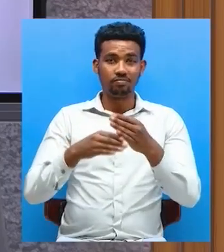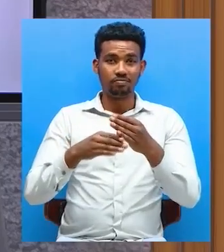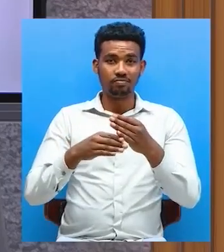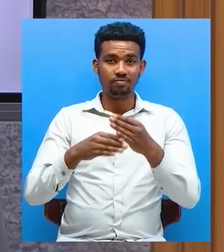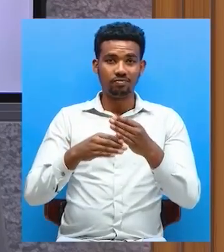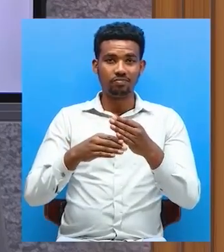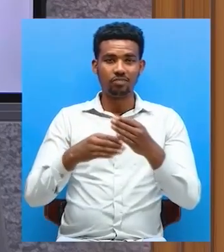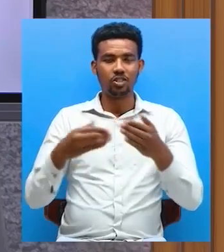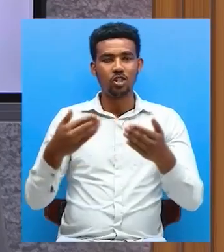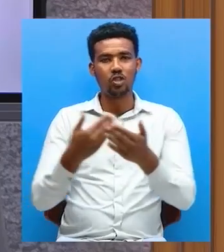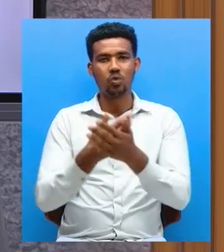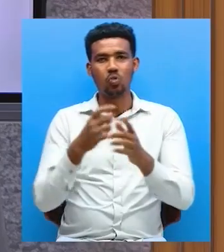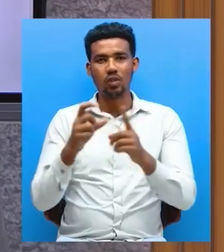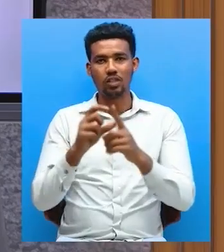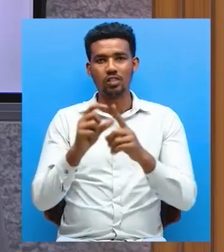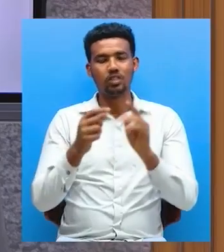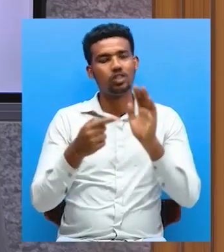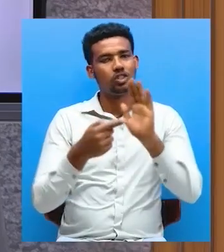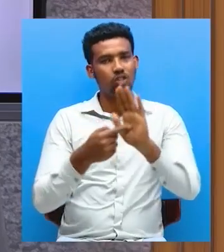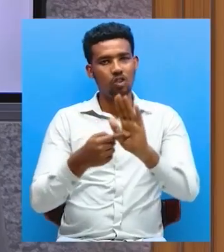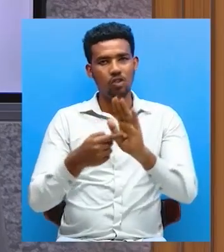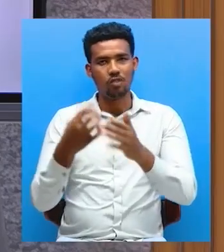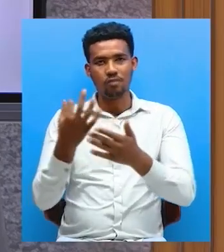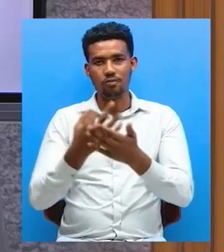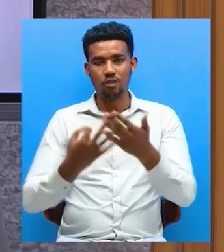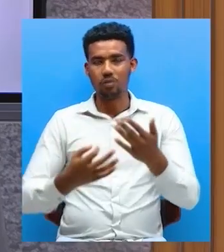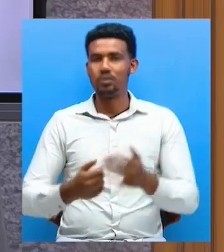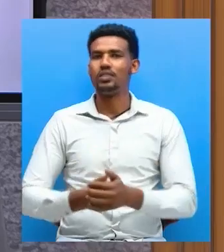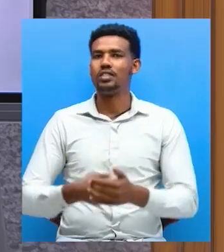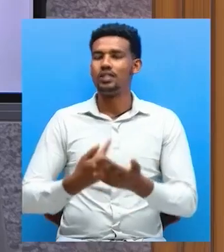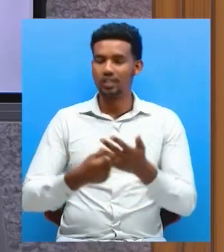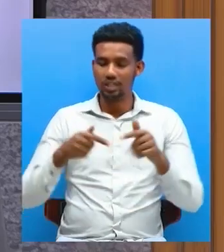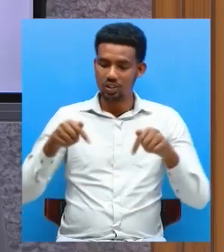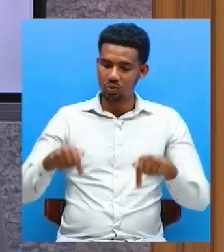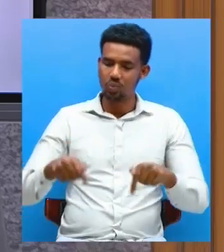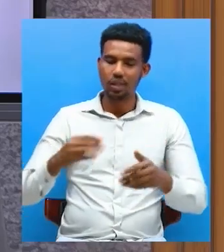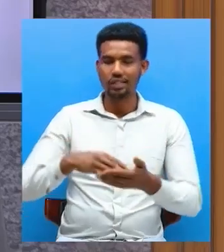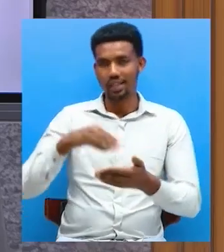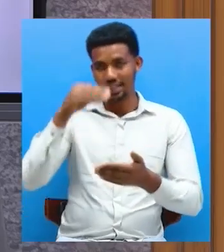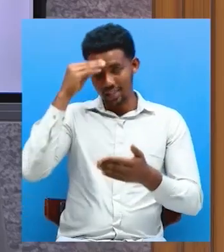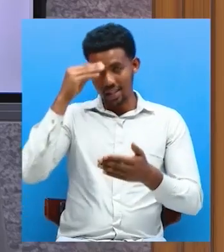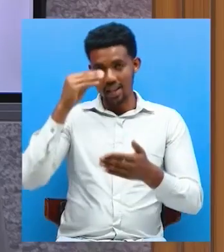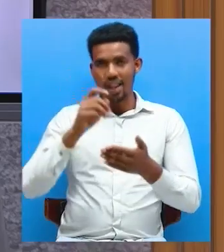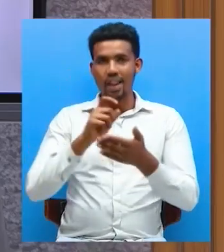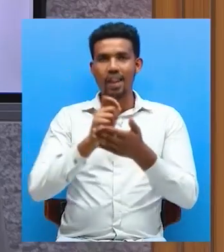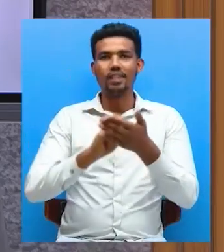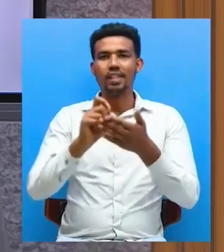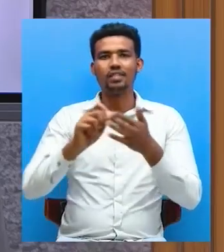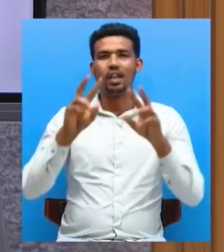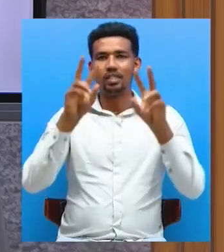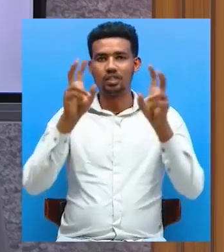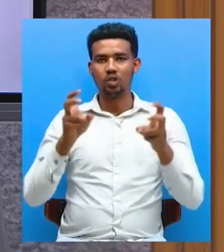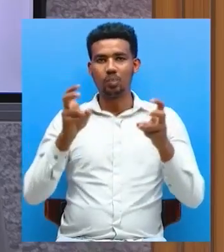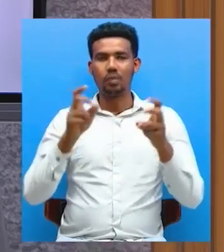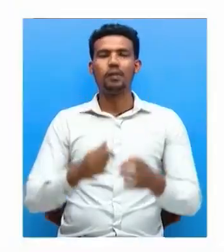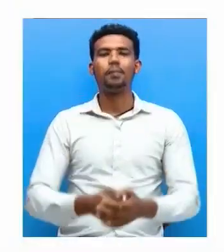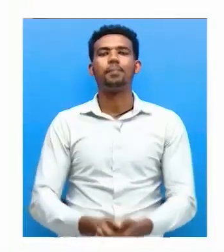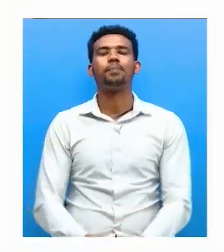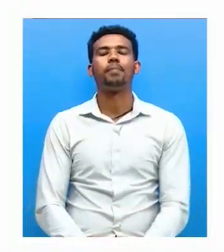make their shorter forms. This is today's lesson. Let us write the topic.